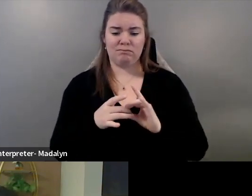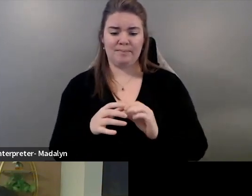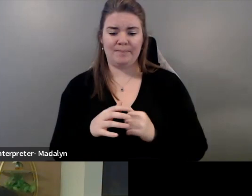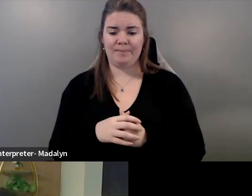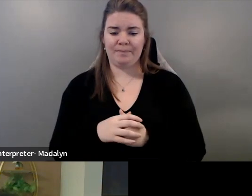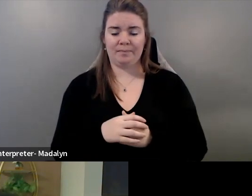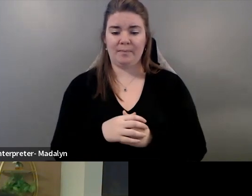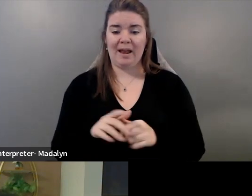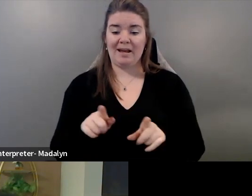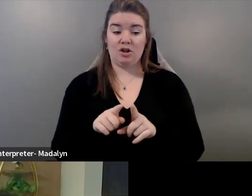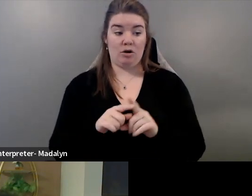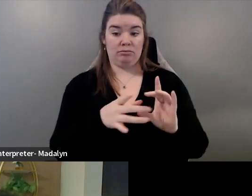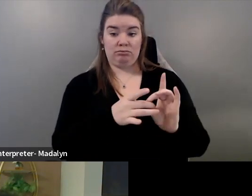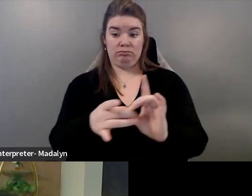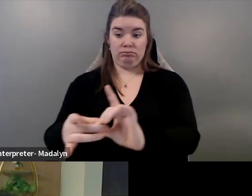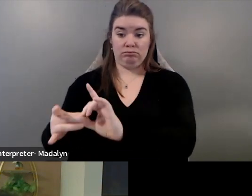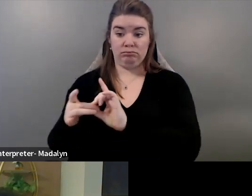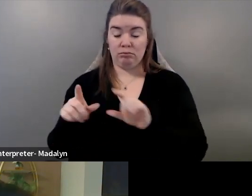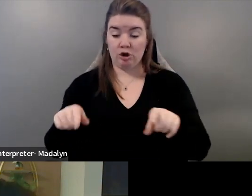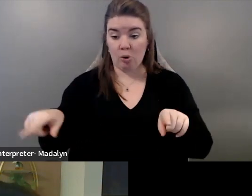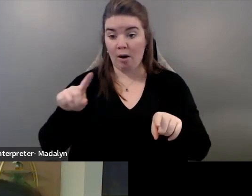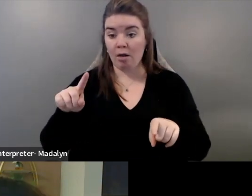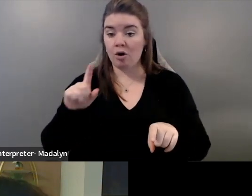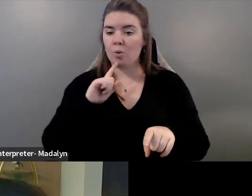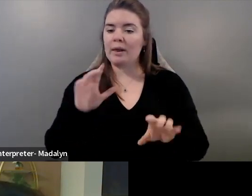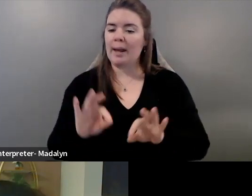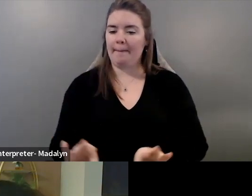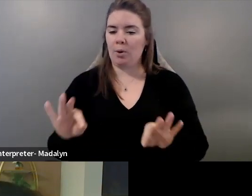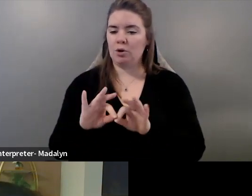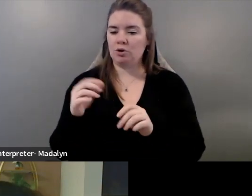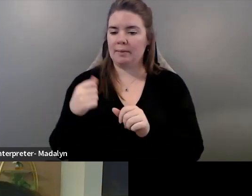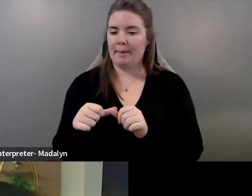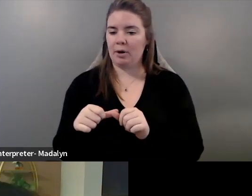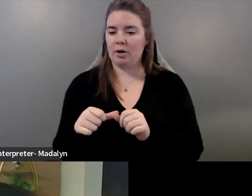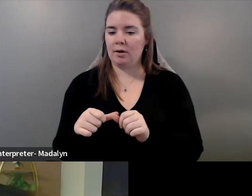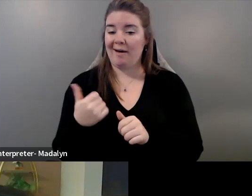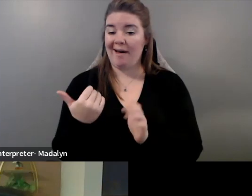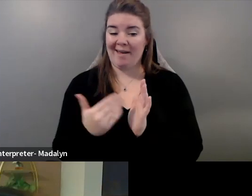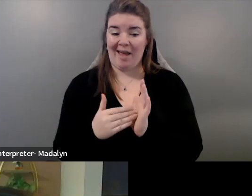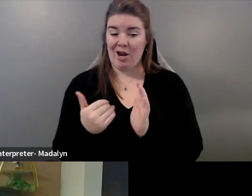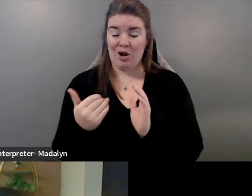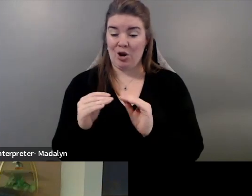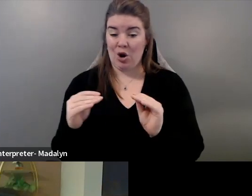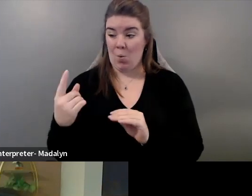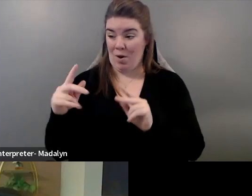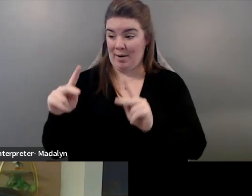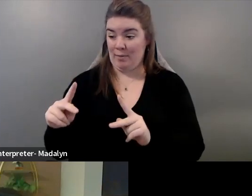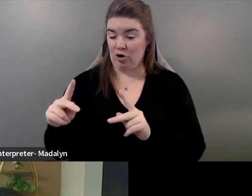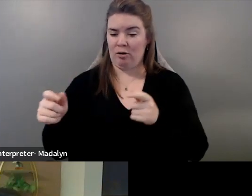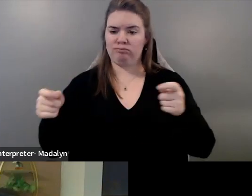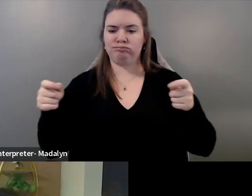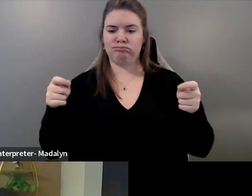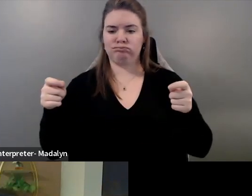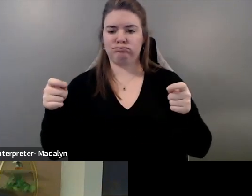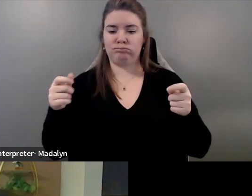to you all. It is super important to remember that. Again, nobody's in charge. No one's better or worse than anyone else. And